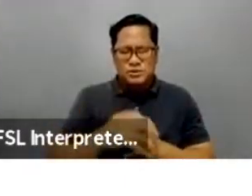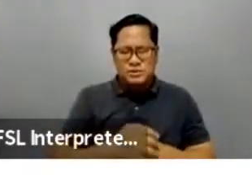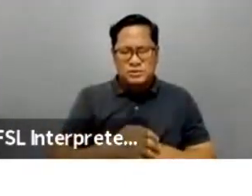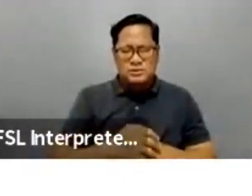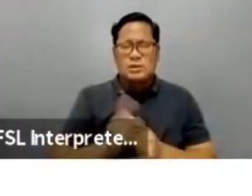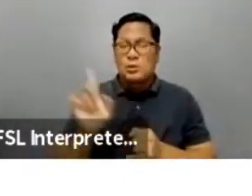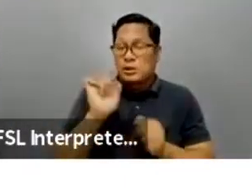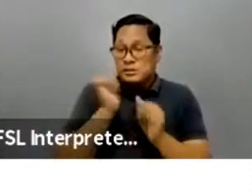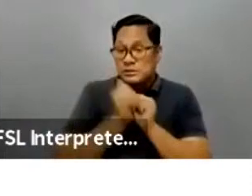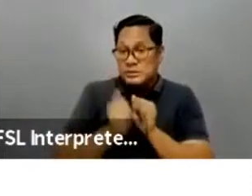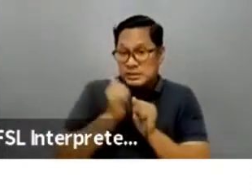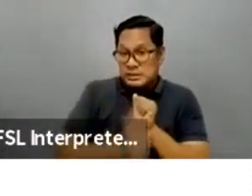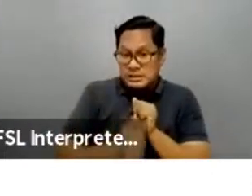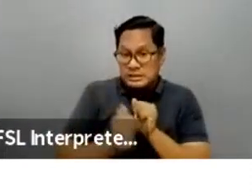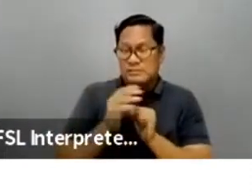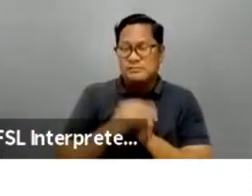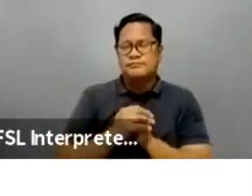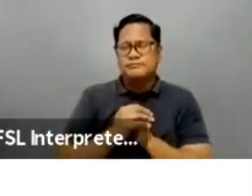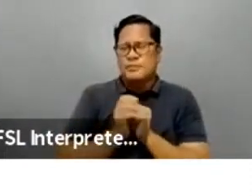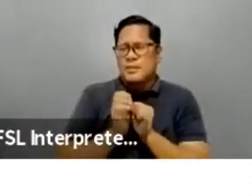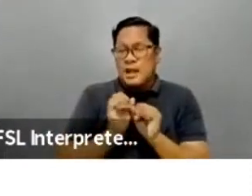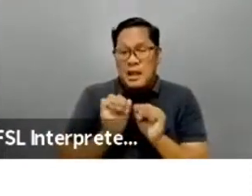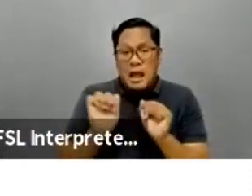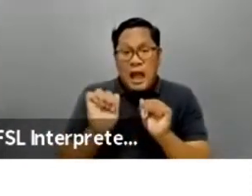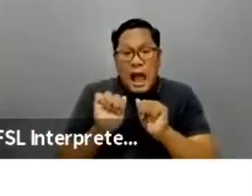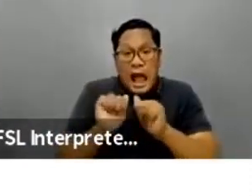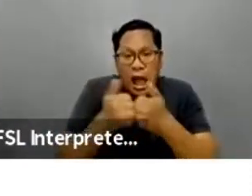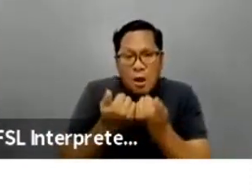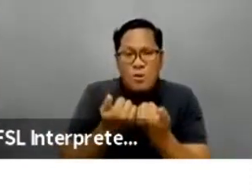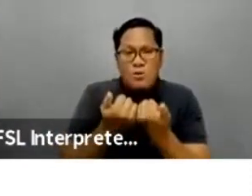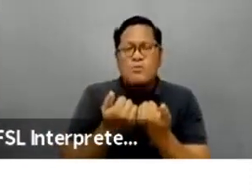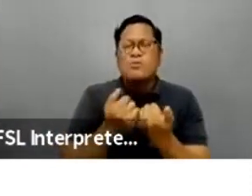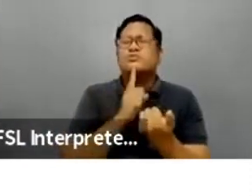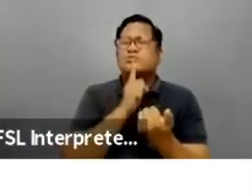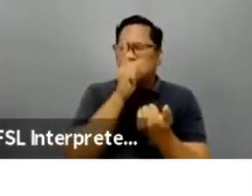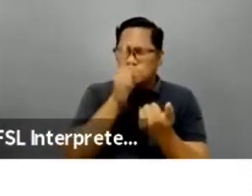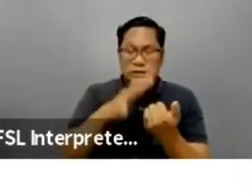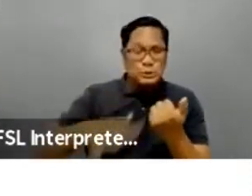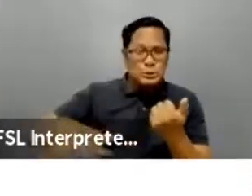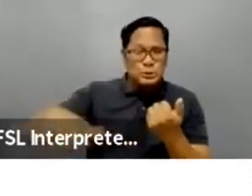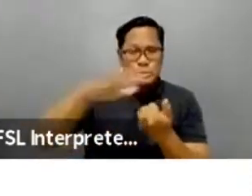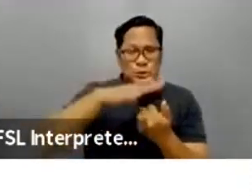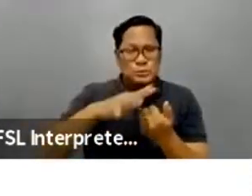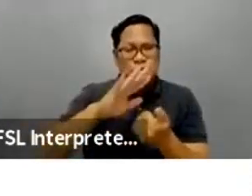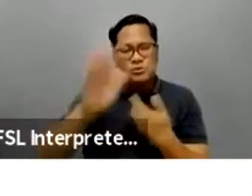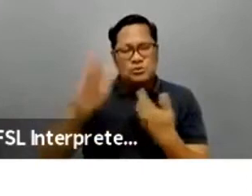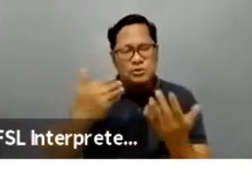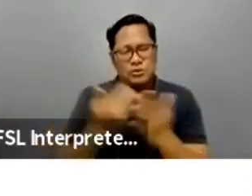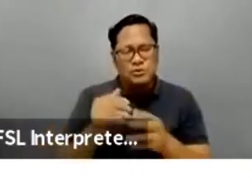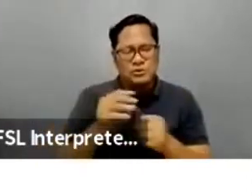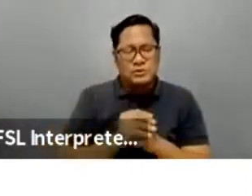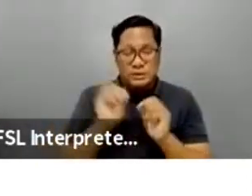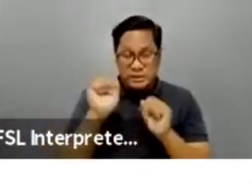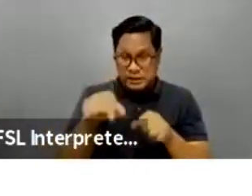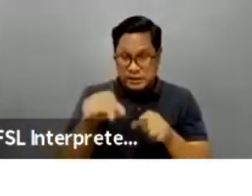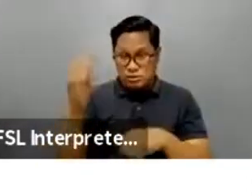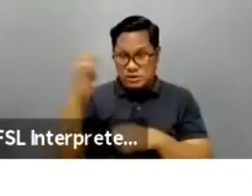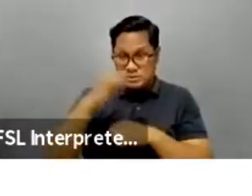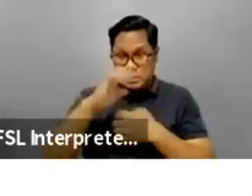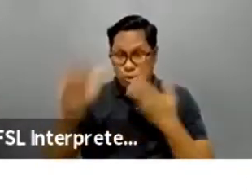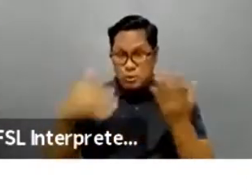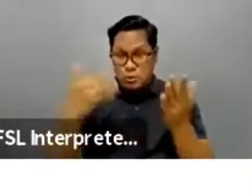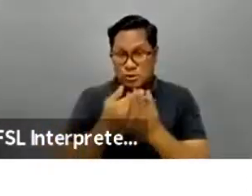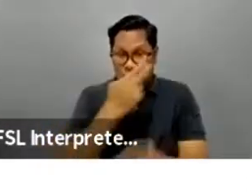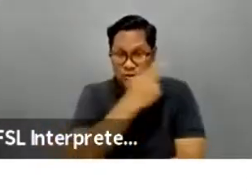yan? How much will be covered really? Can you expect that all of the